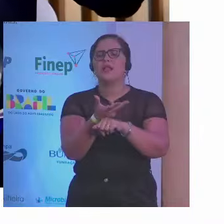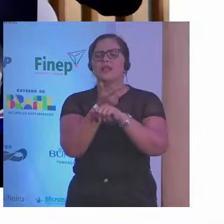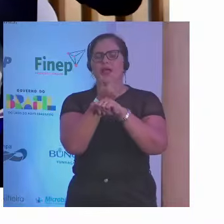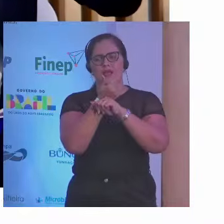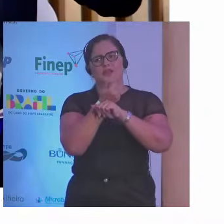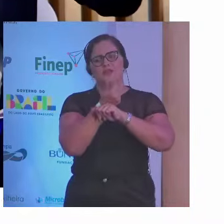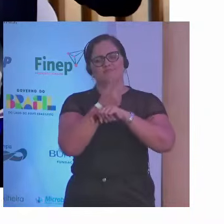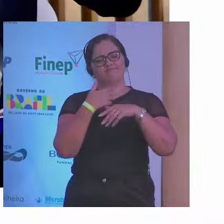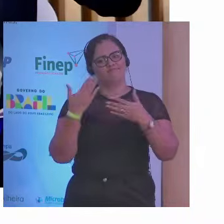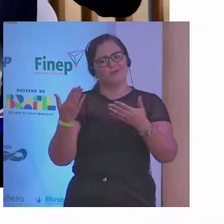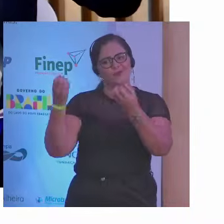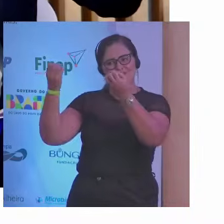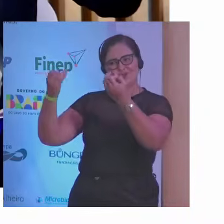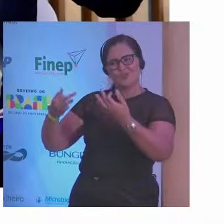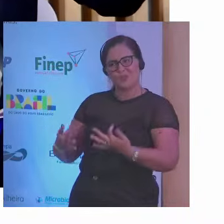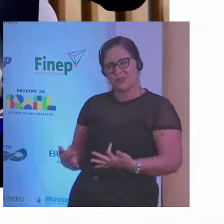and